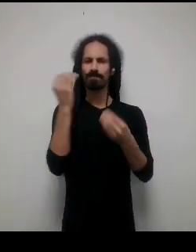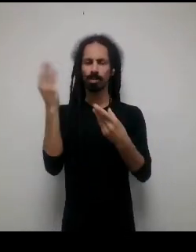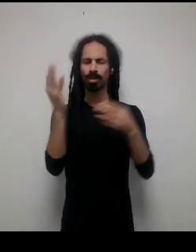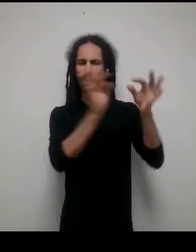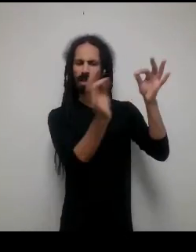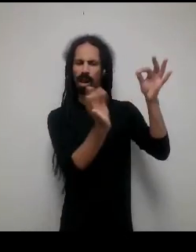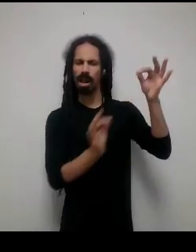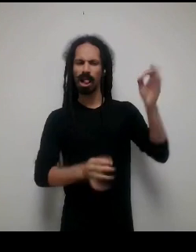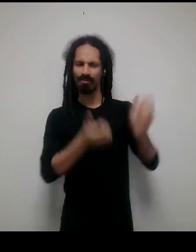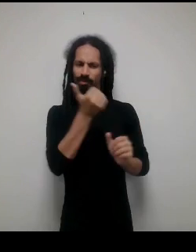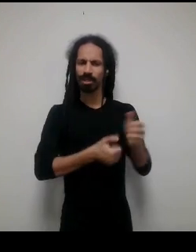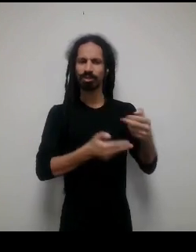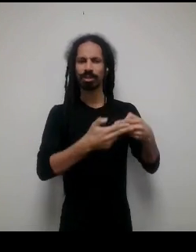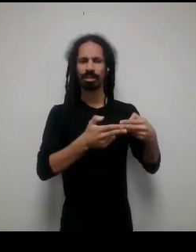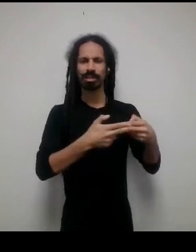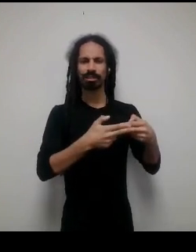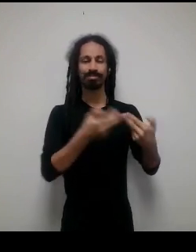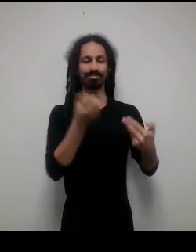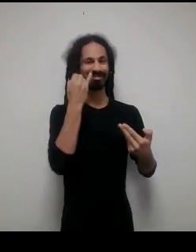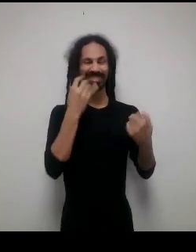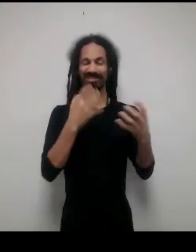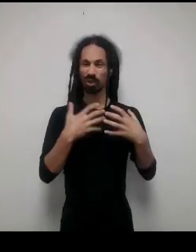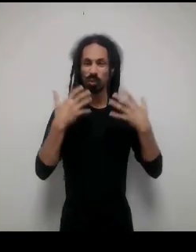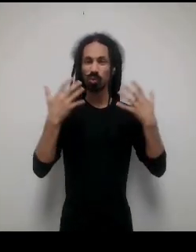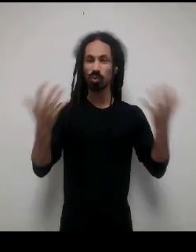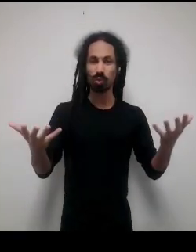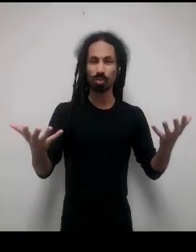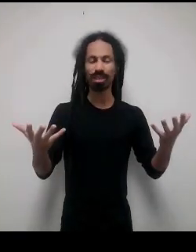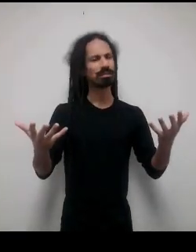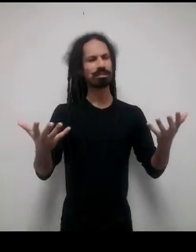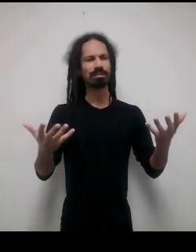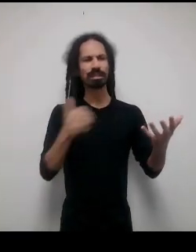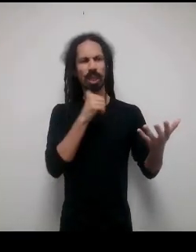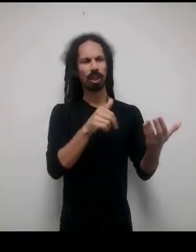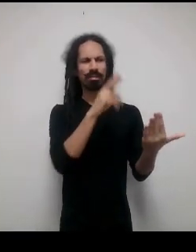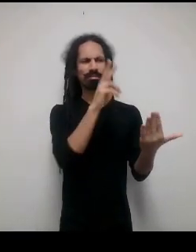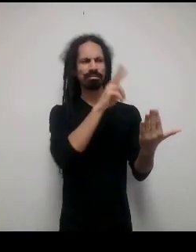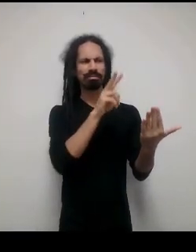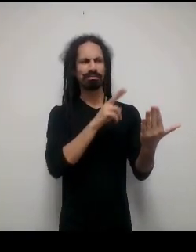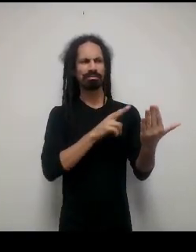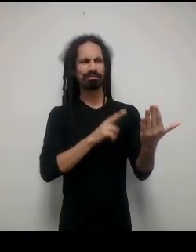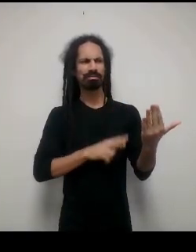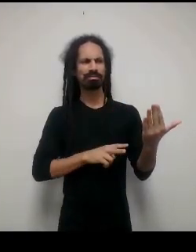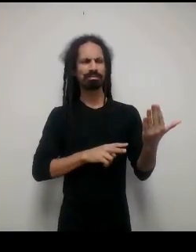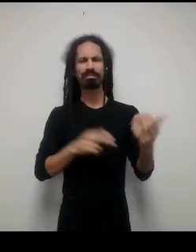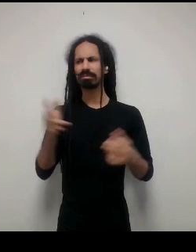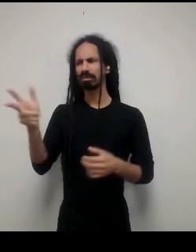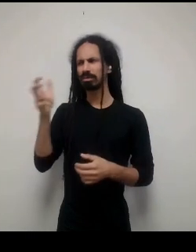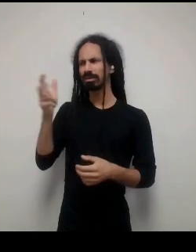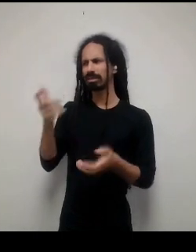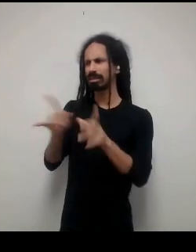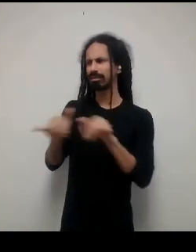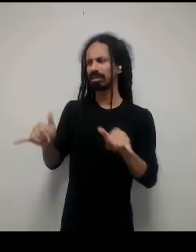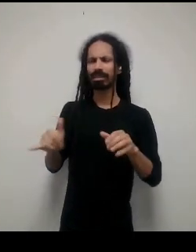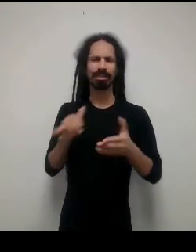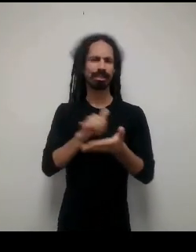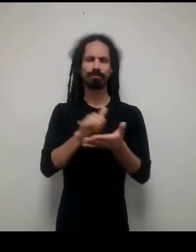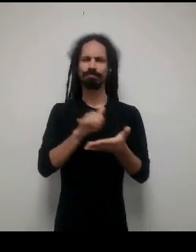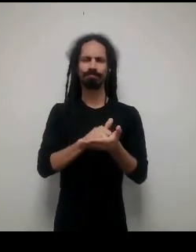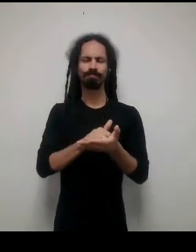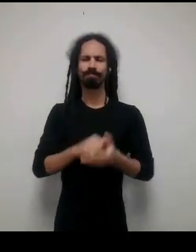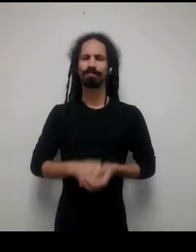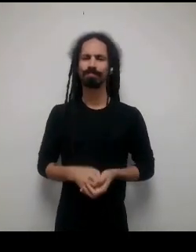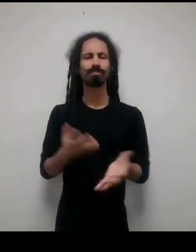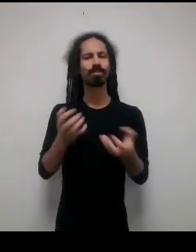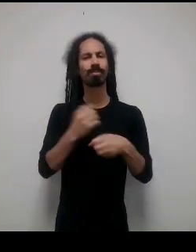text, your audience will simply be reading the information instead of listening to you as you present. You want to ensure that you have a legible